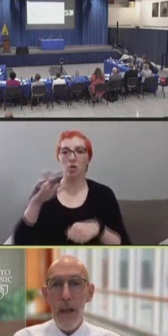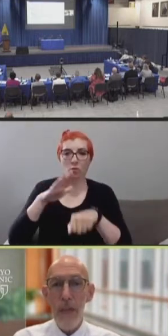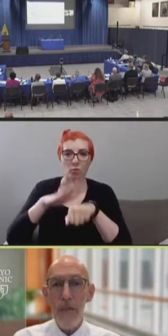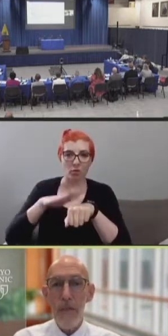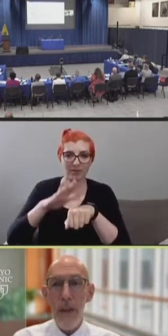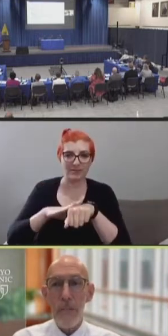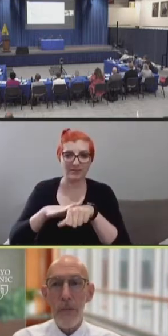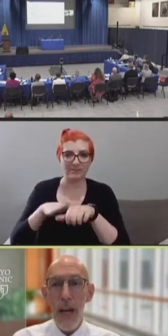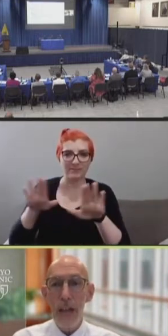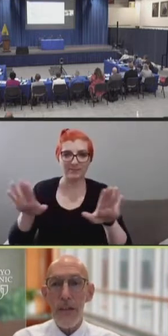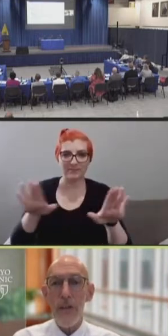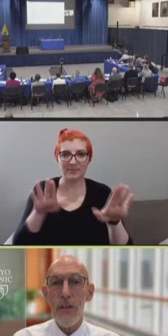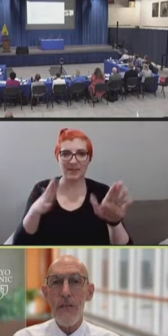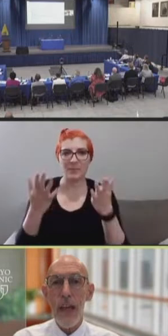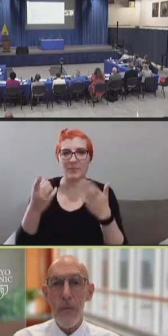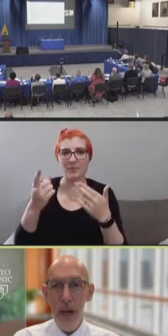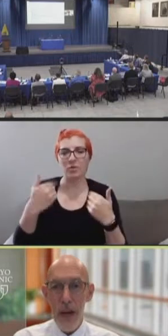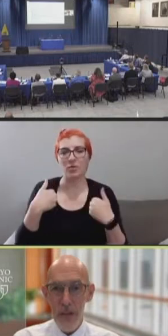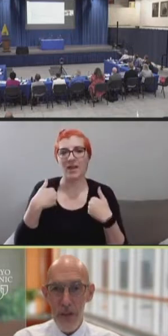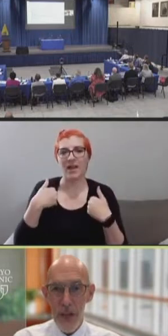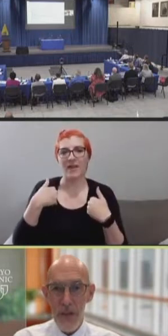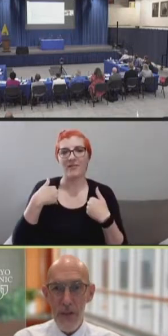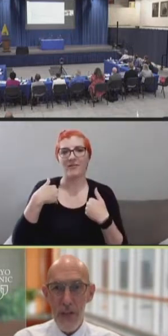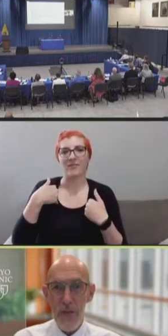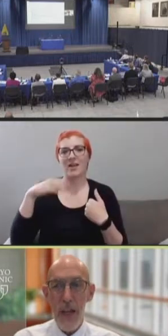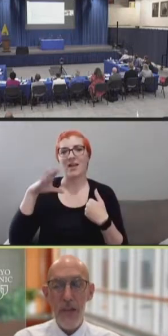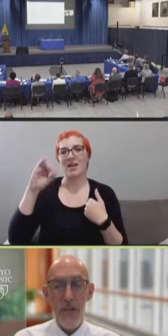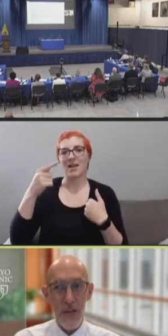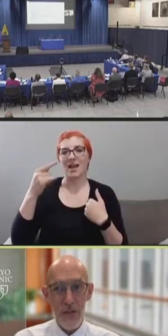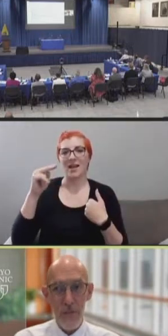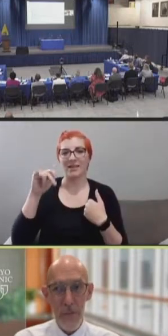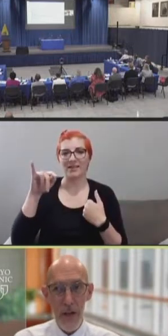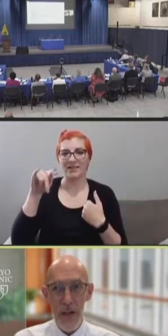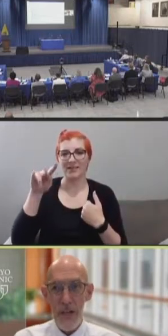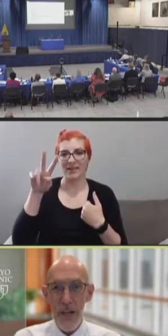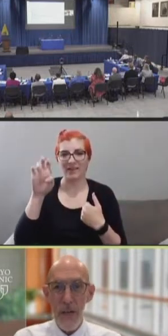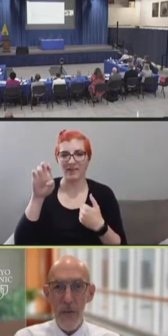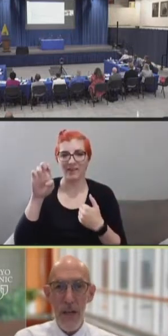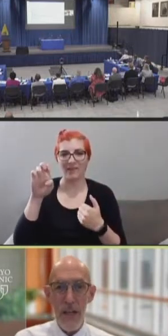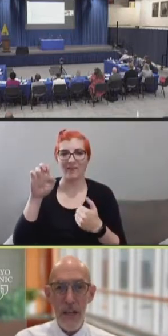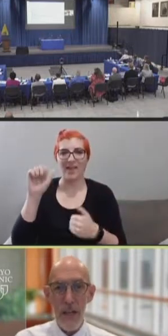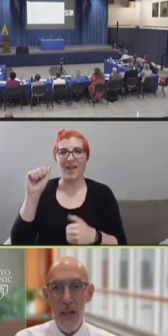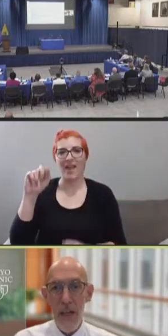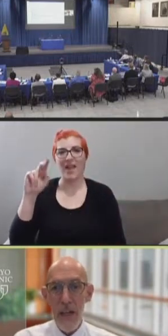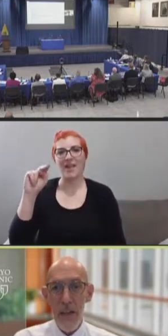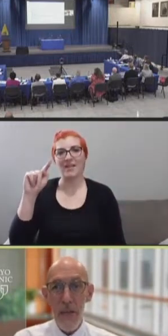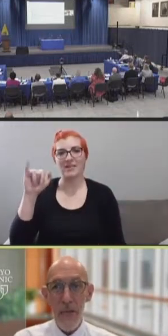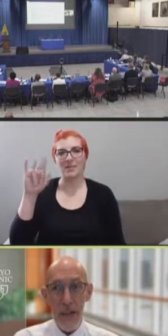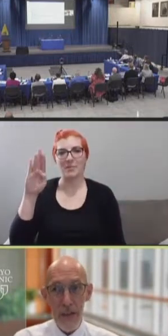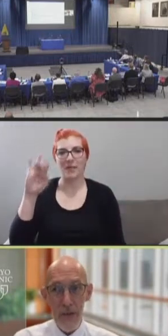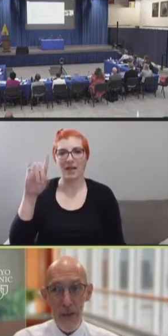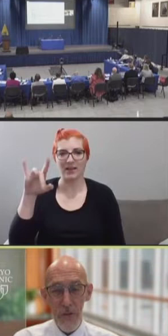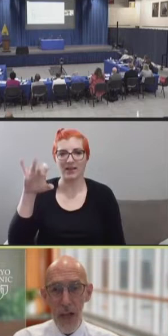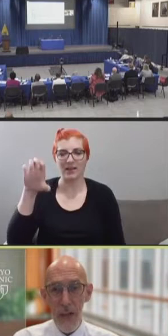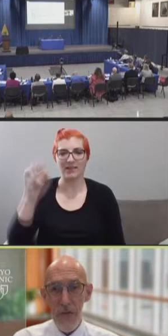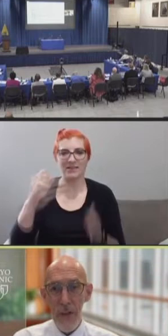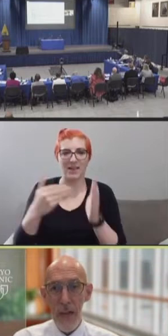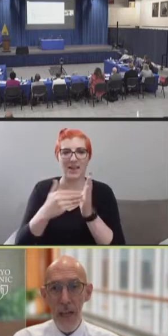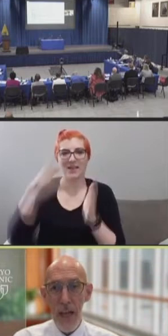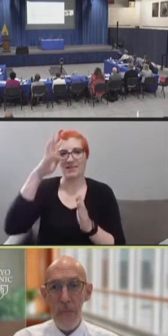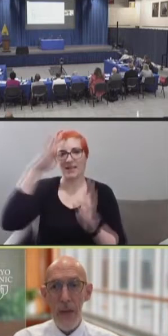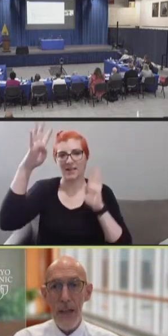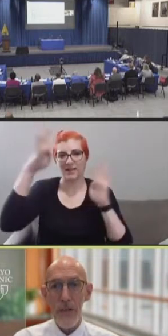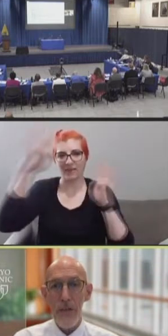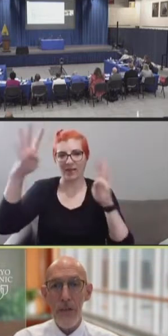well have developed cognitive antibodies against the innovations and barriers I'll raise. And the effect of those high